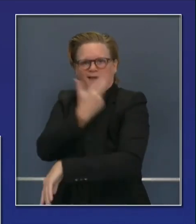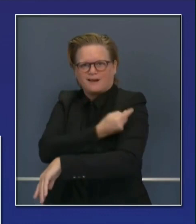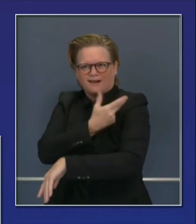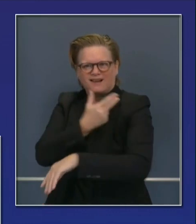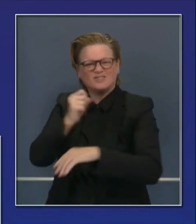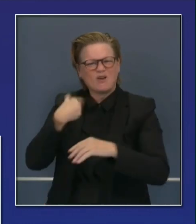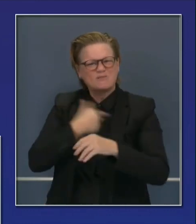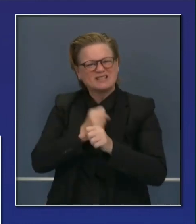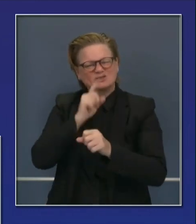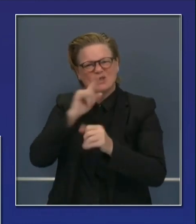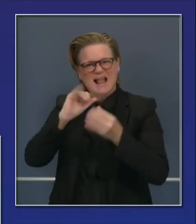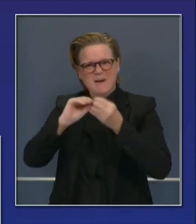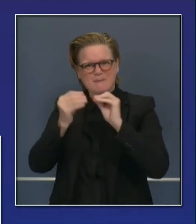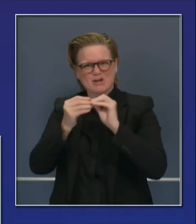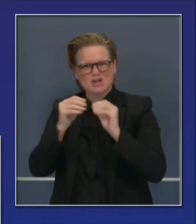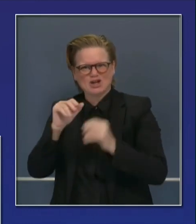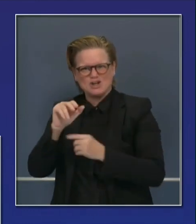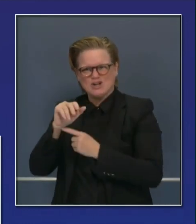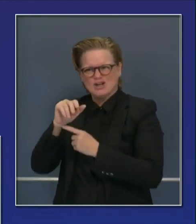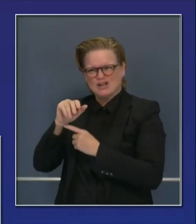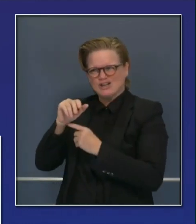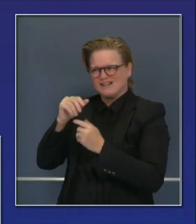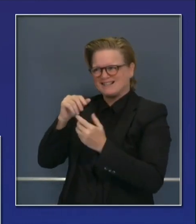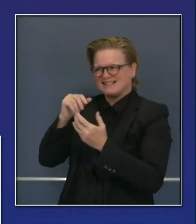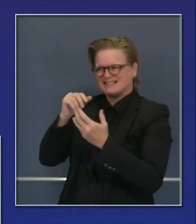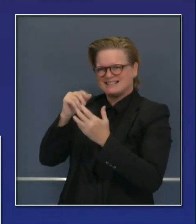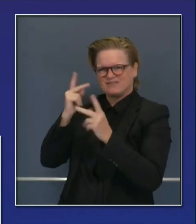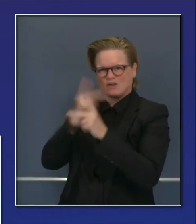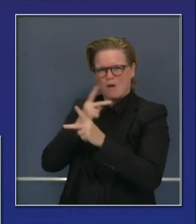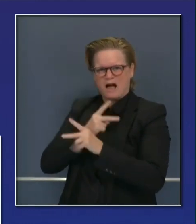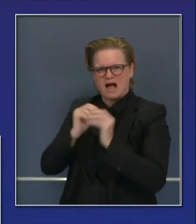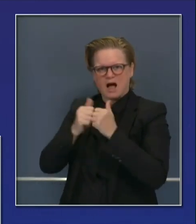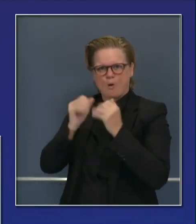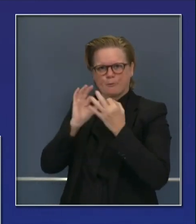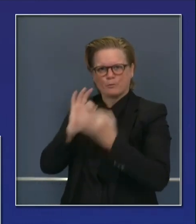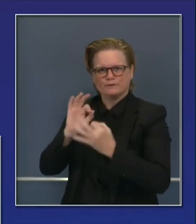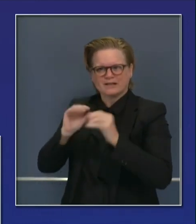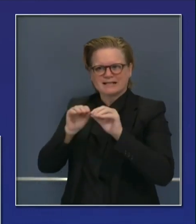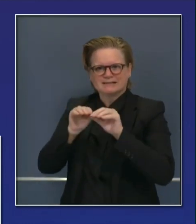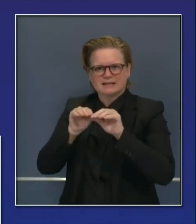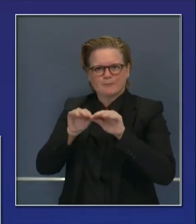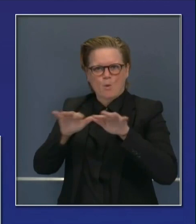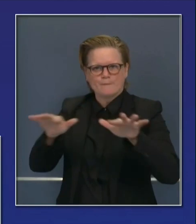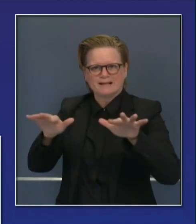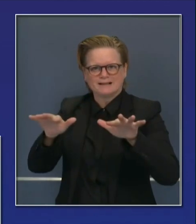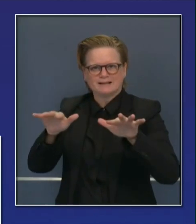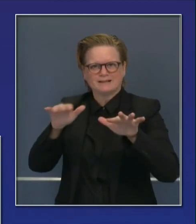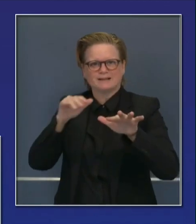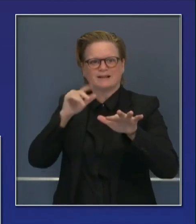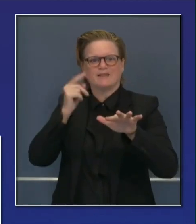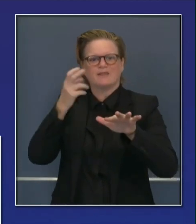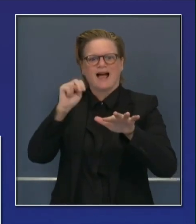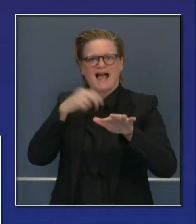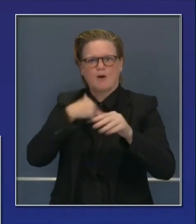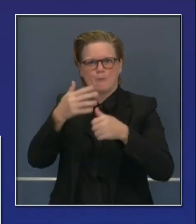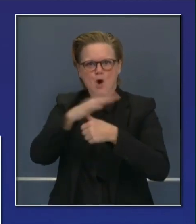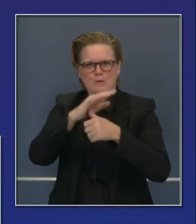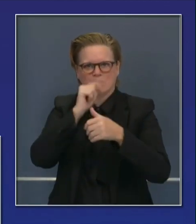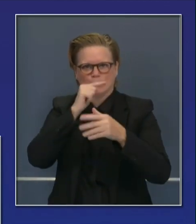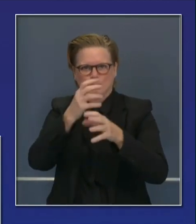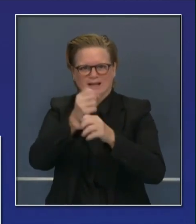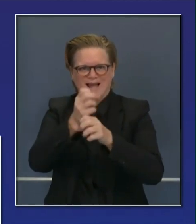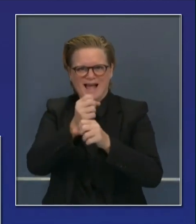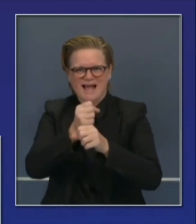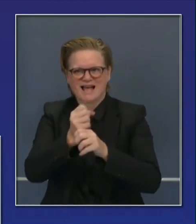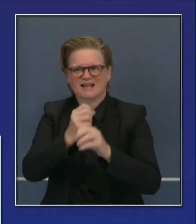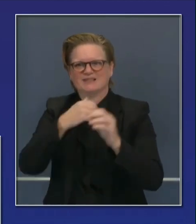We have to look at sub-prioritization of those doses, and we've done just that. This is our plan, and it is